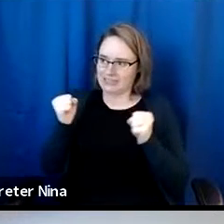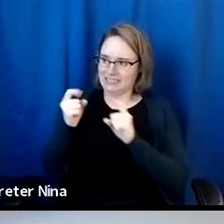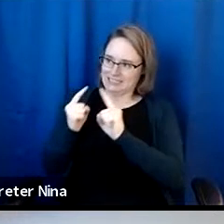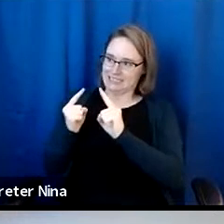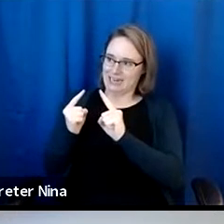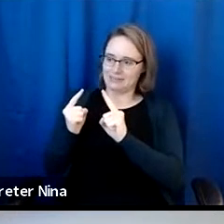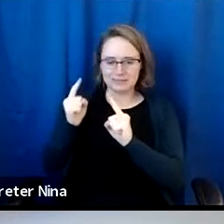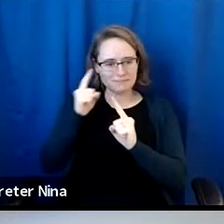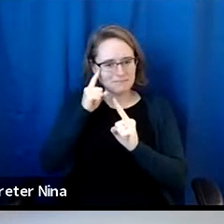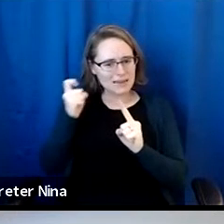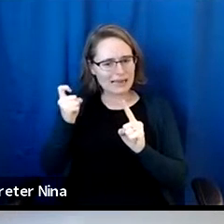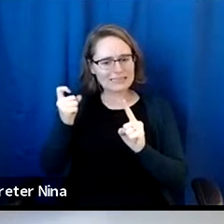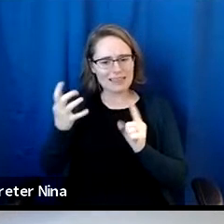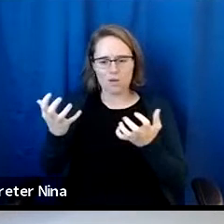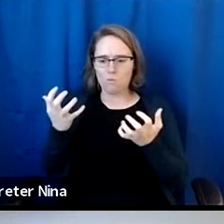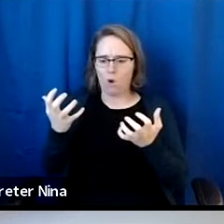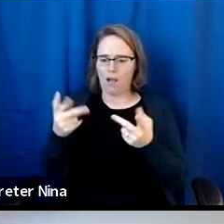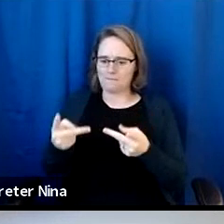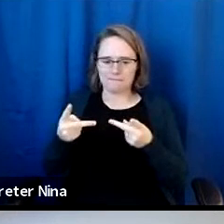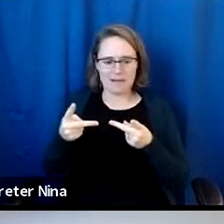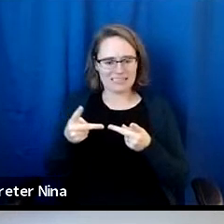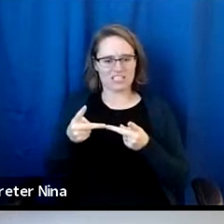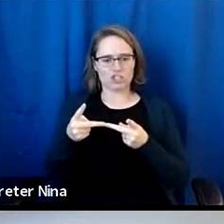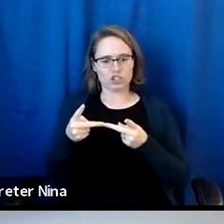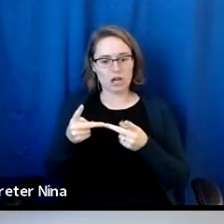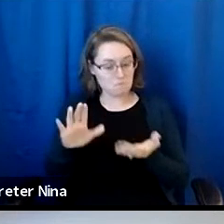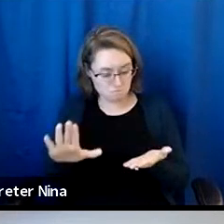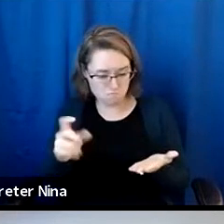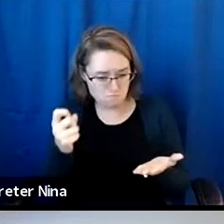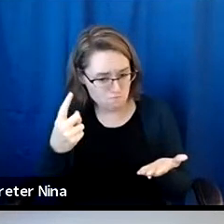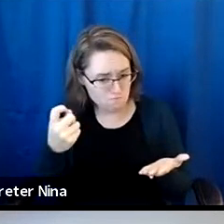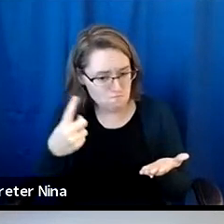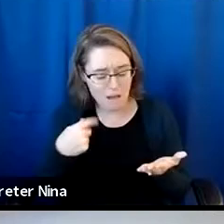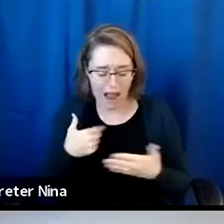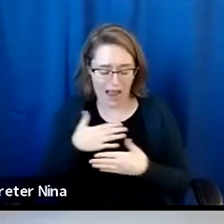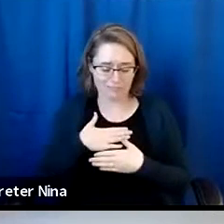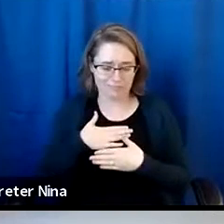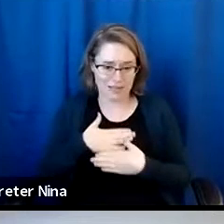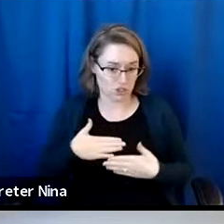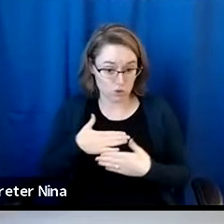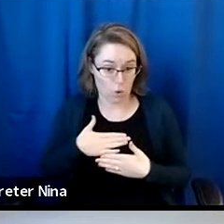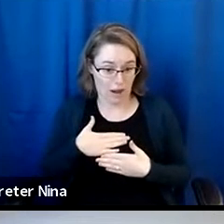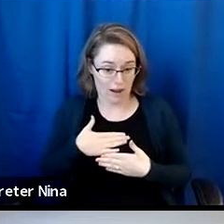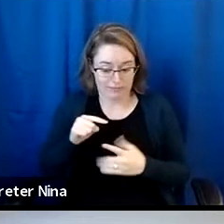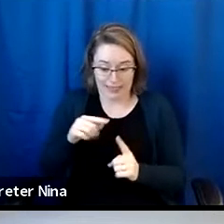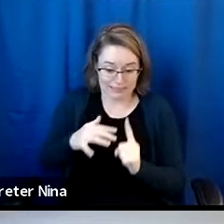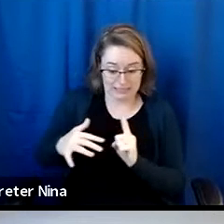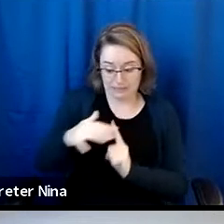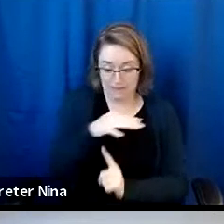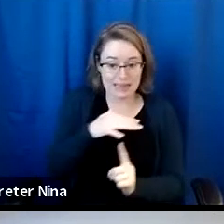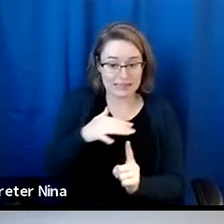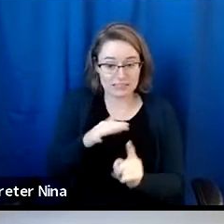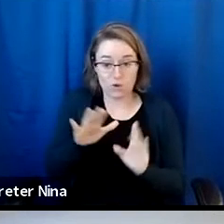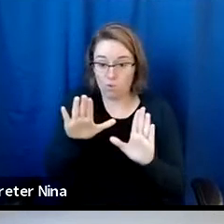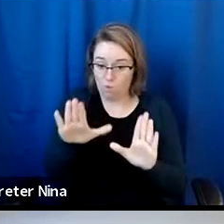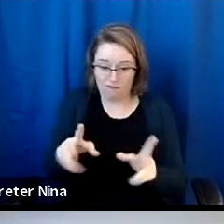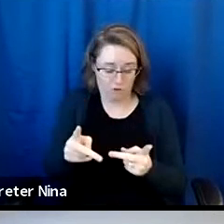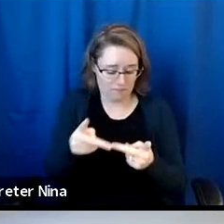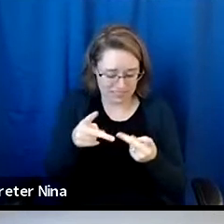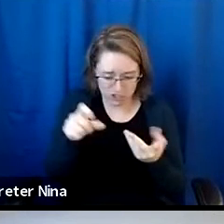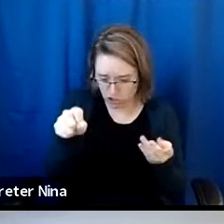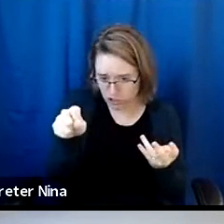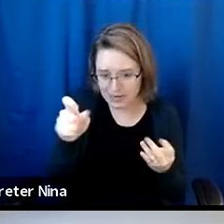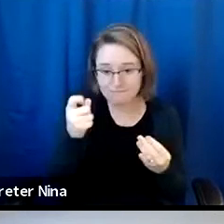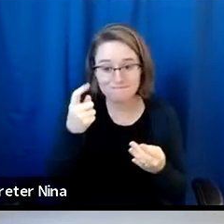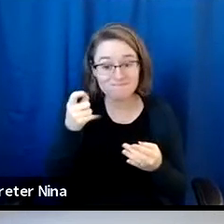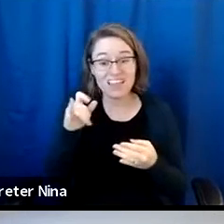of the position it holds. And don't get me wrong, I enjoy being in this space, and it is a wonderful position. But if